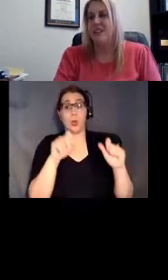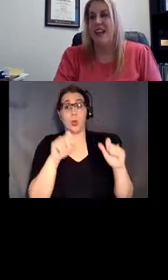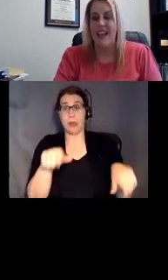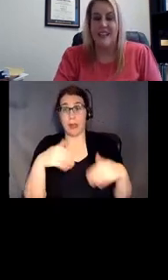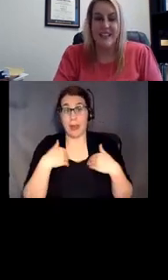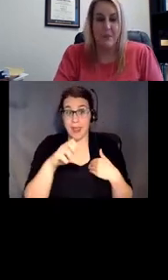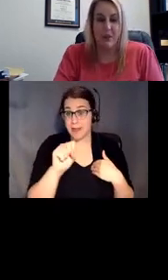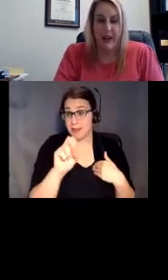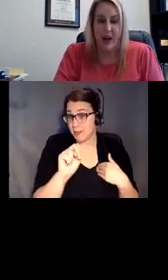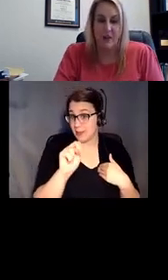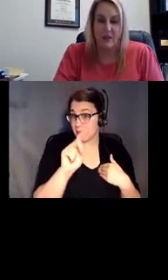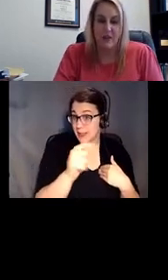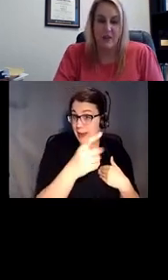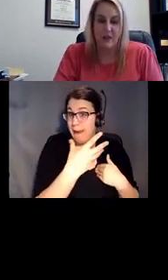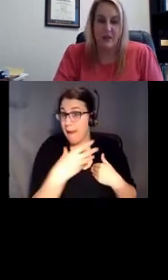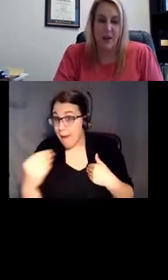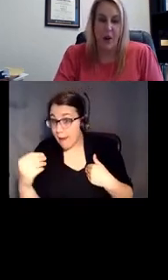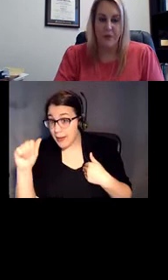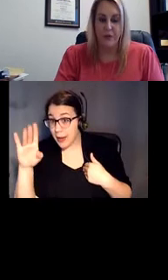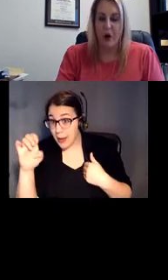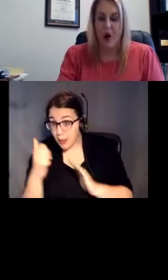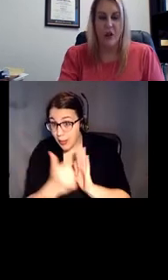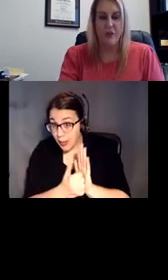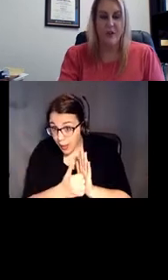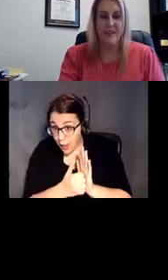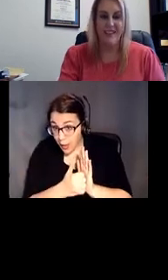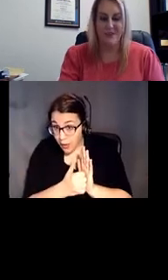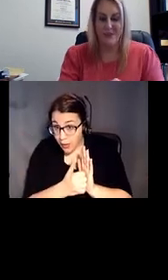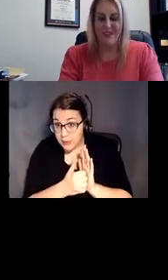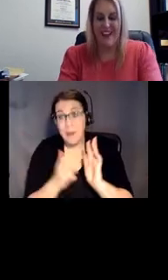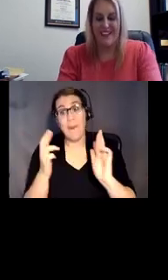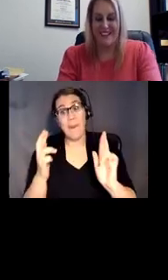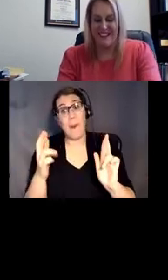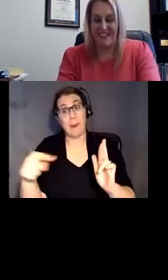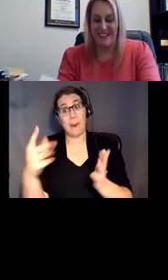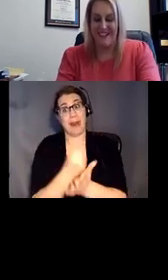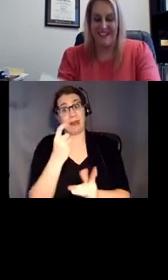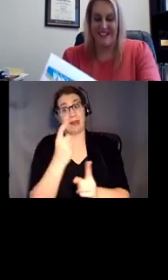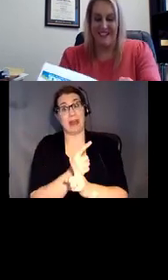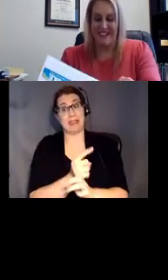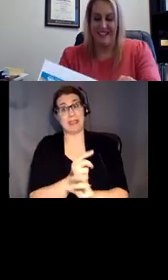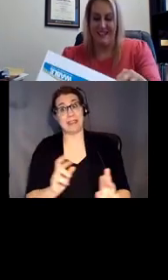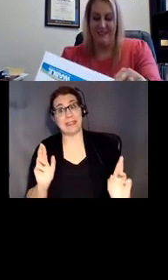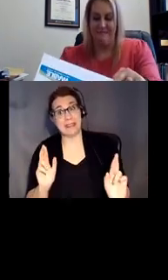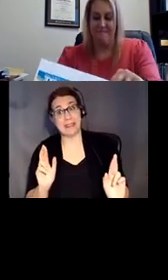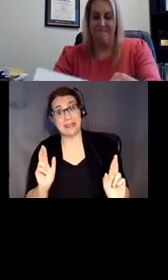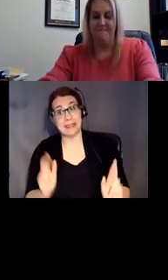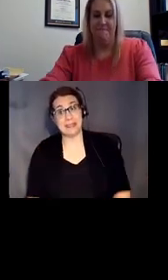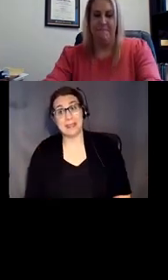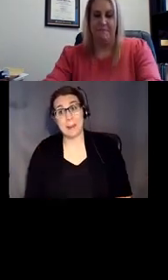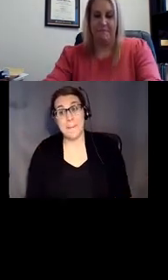needs trust and an ABLE account. Hopefully all of you get this one right.